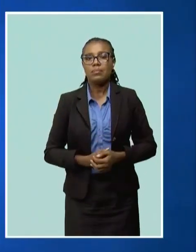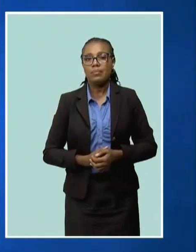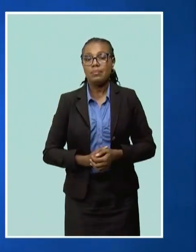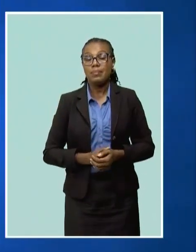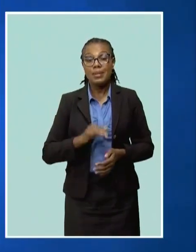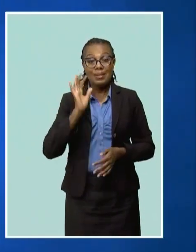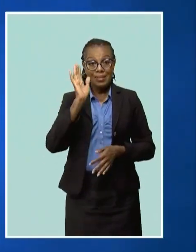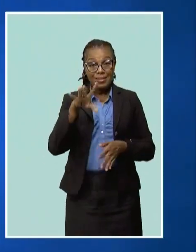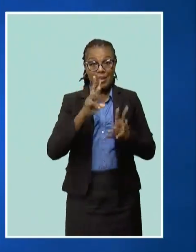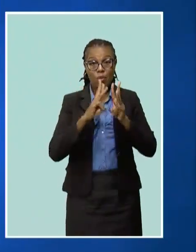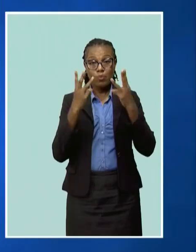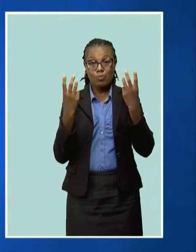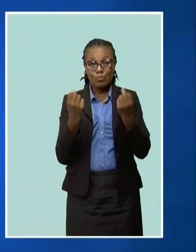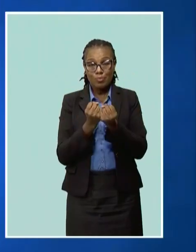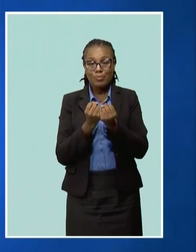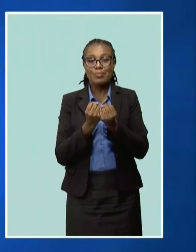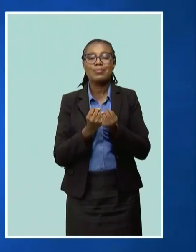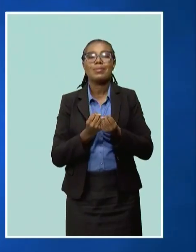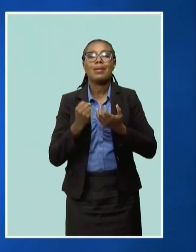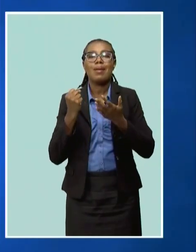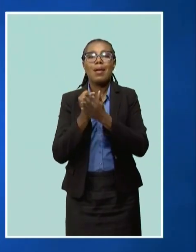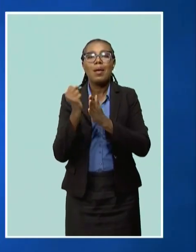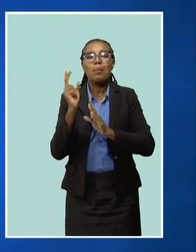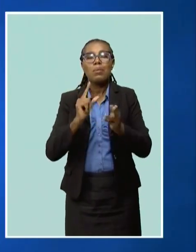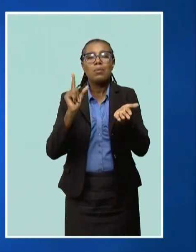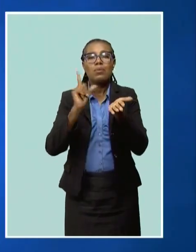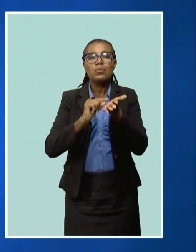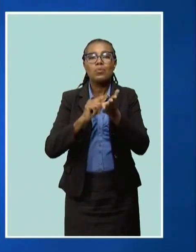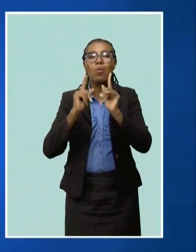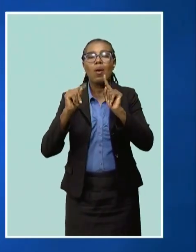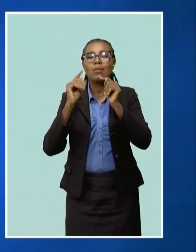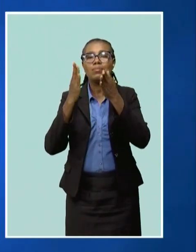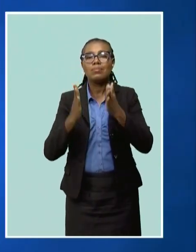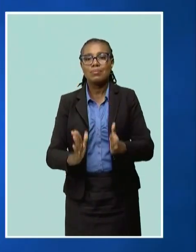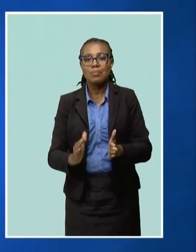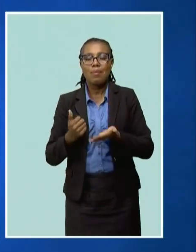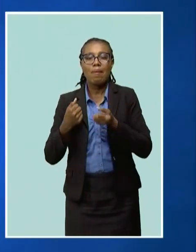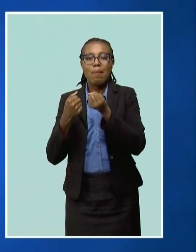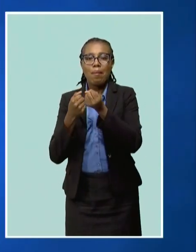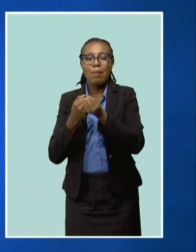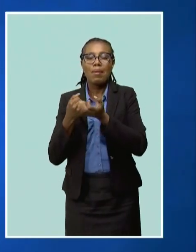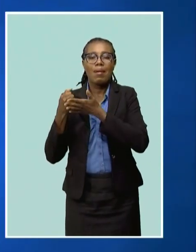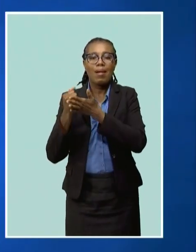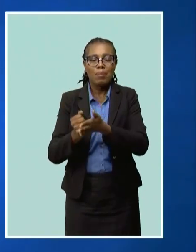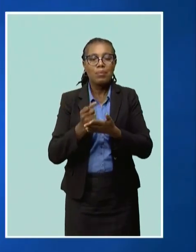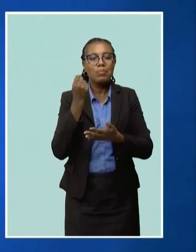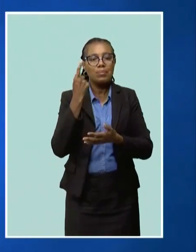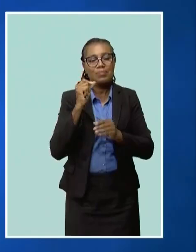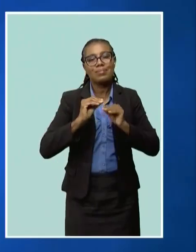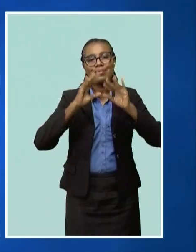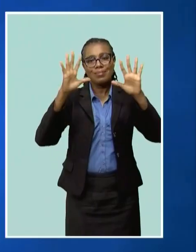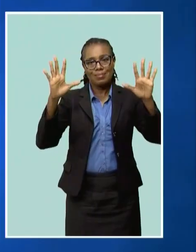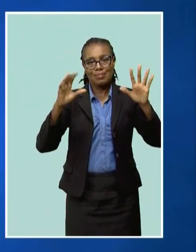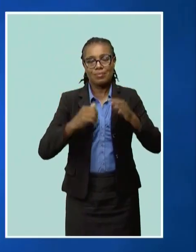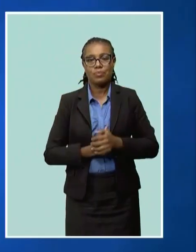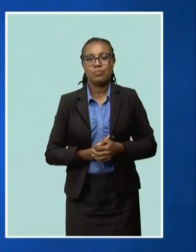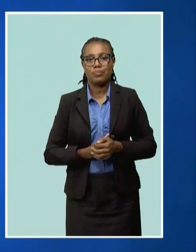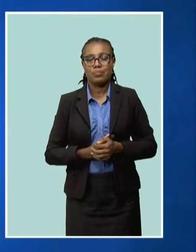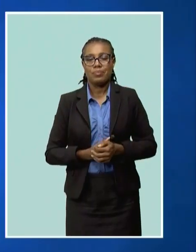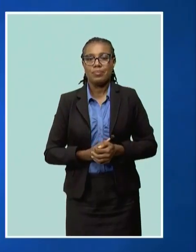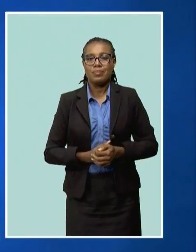Workshop has also brought the media up to date with some of the plans of the Coastal Zone Management Unit. Trevor